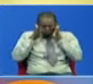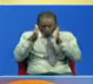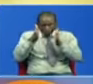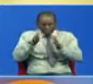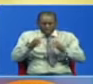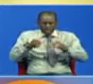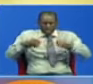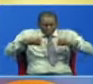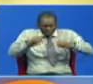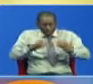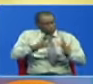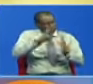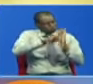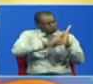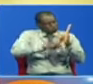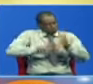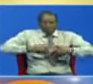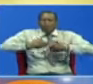measures.